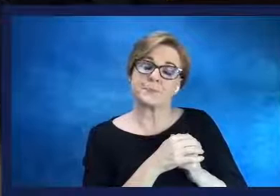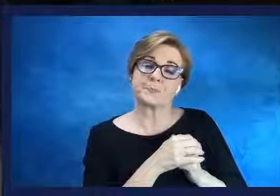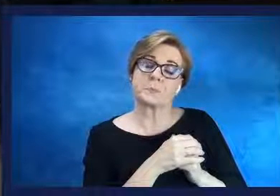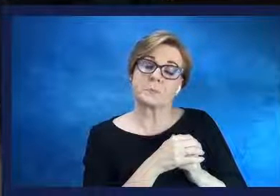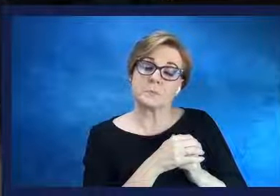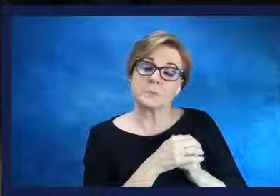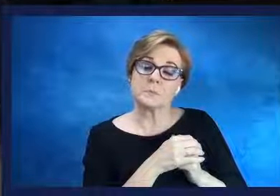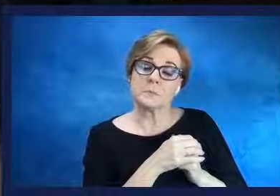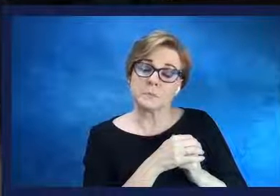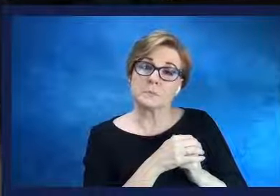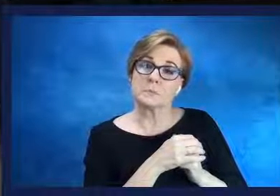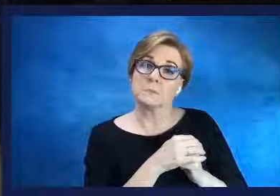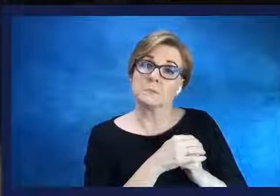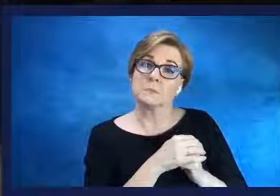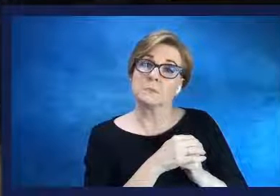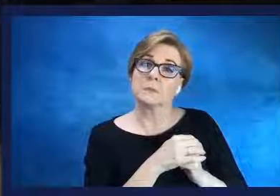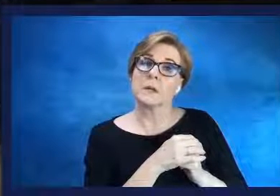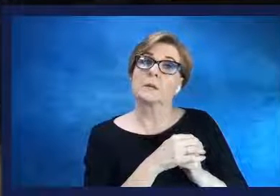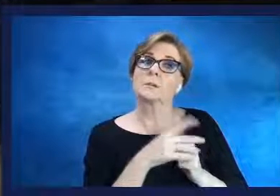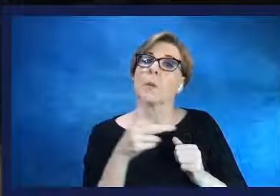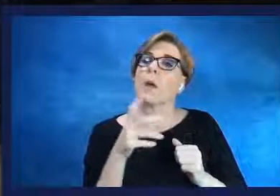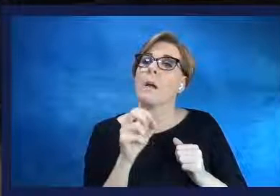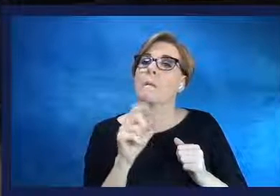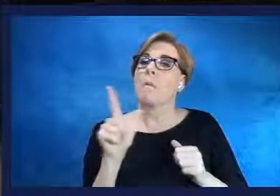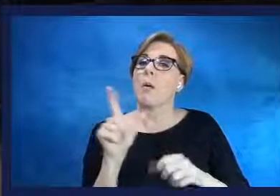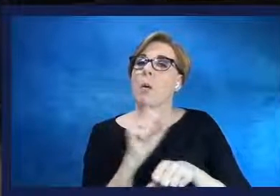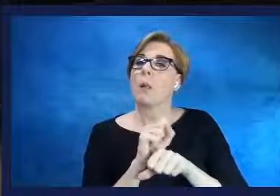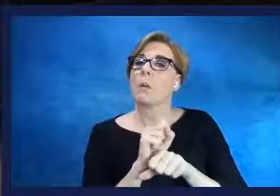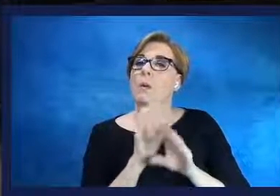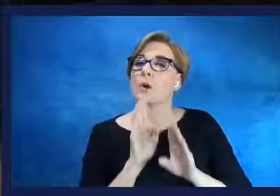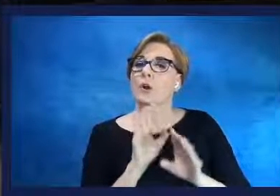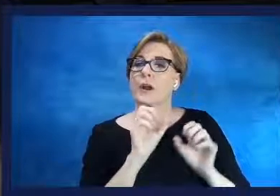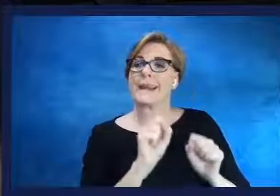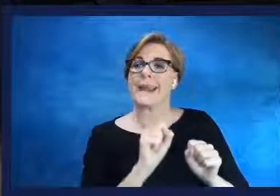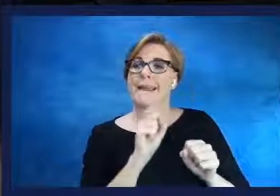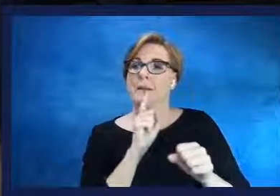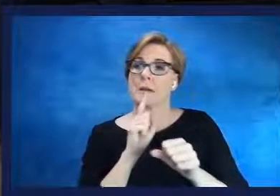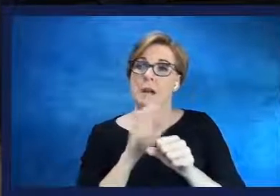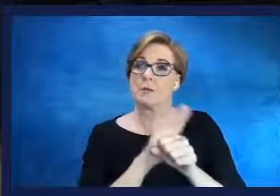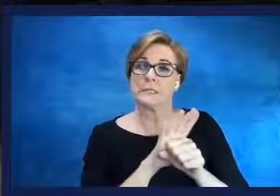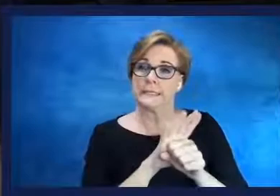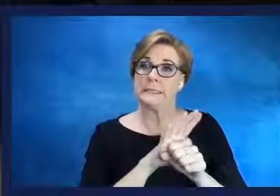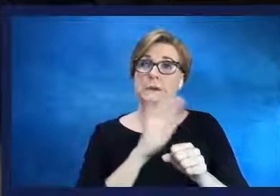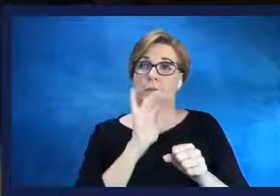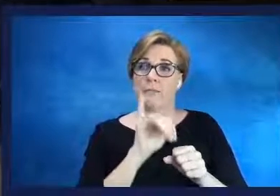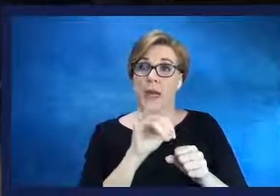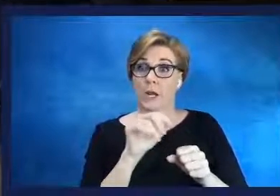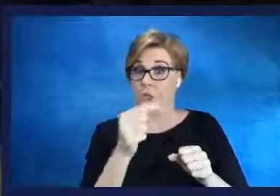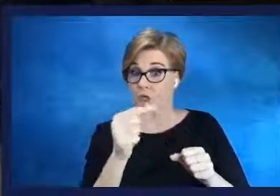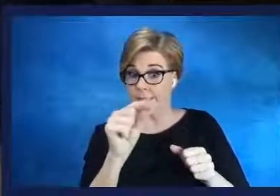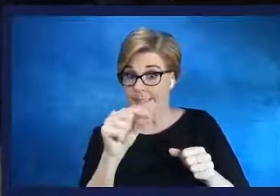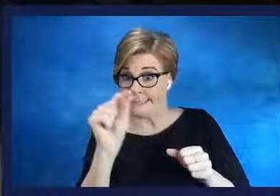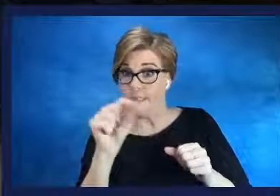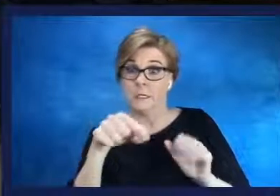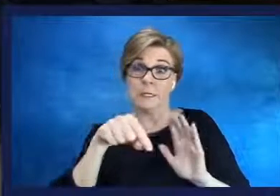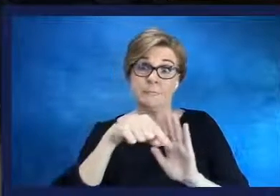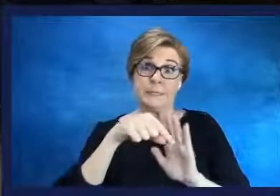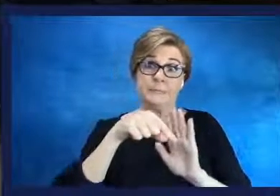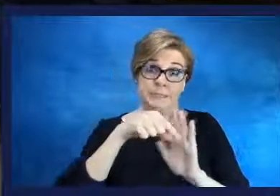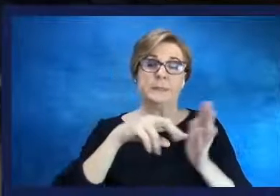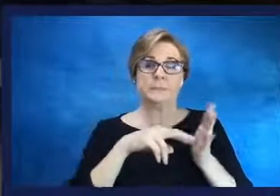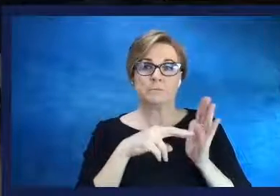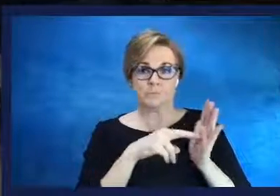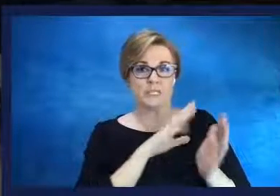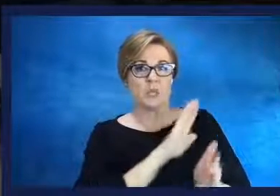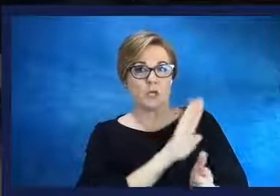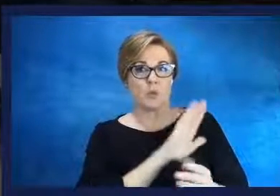ballot, the green check mark has been displayed on the screen and was accompanied by that sound. And if I may segue off that,